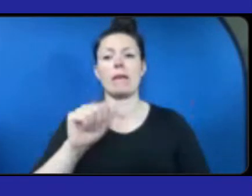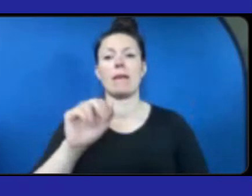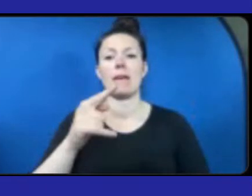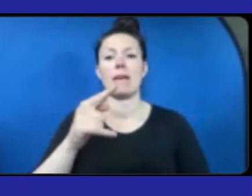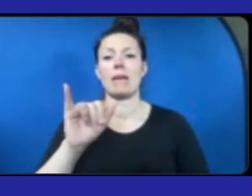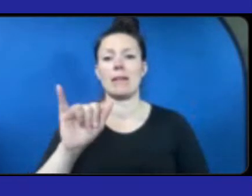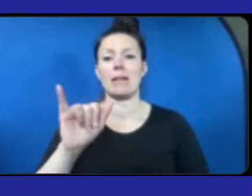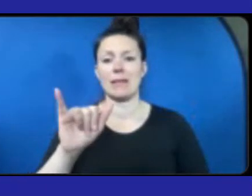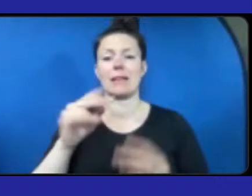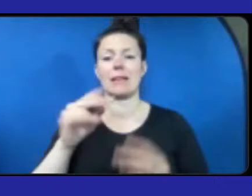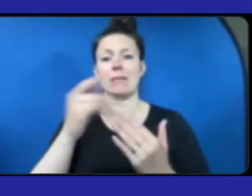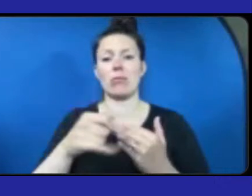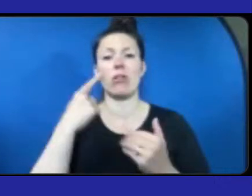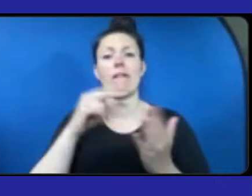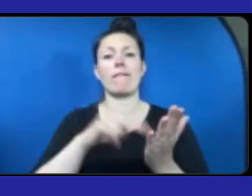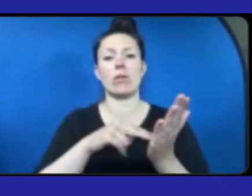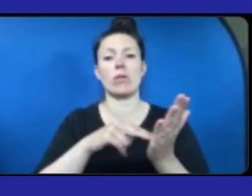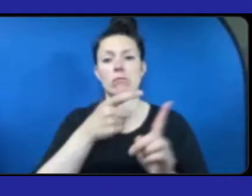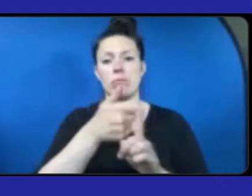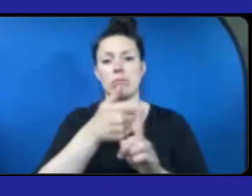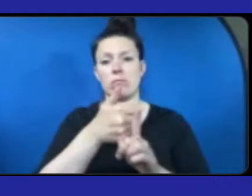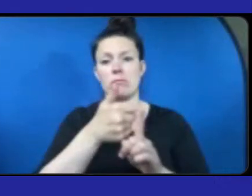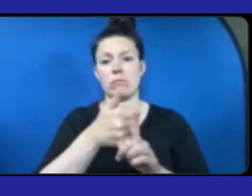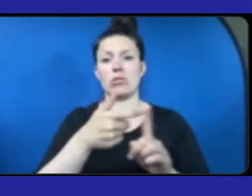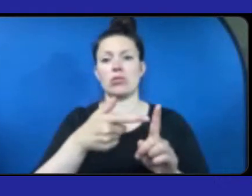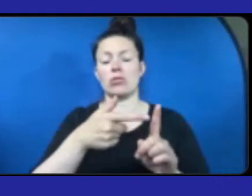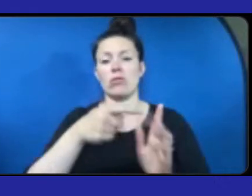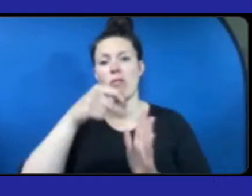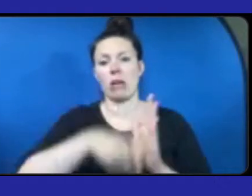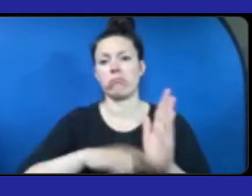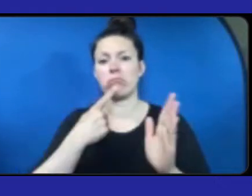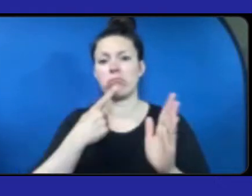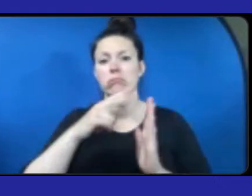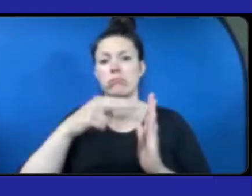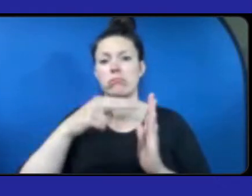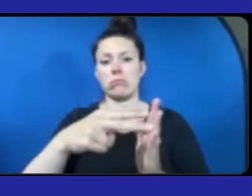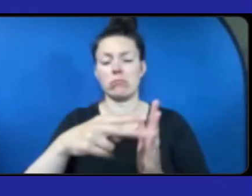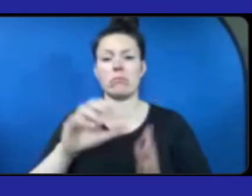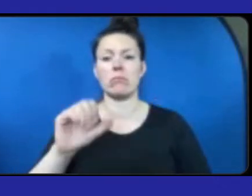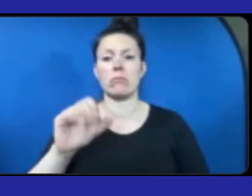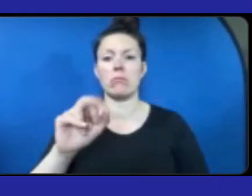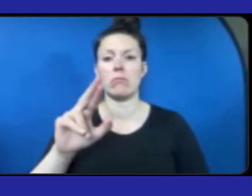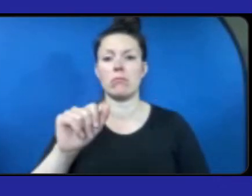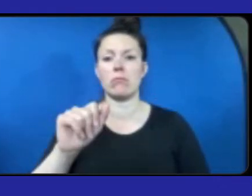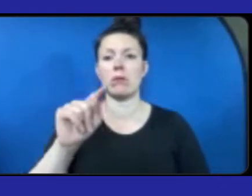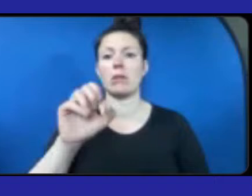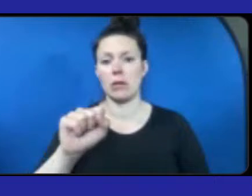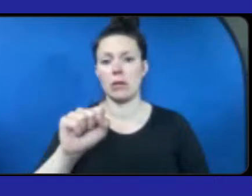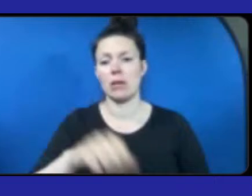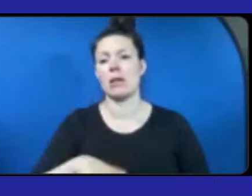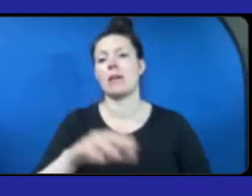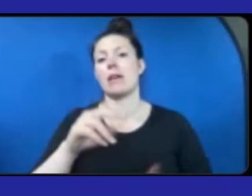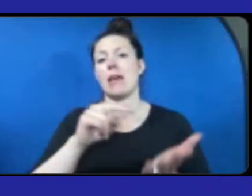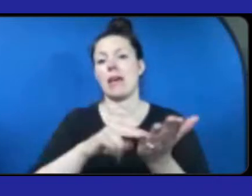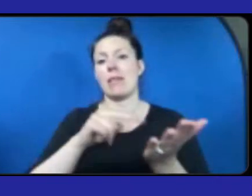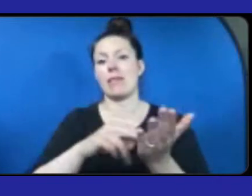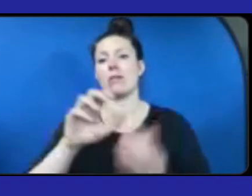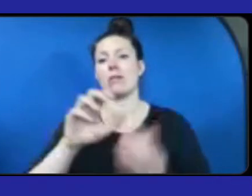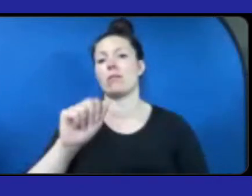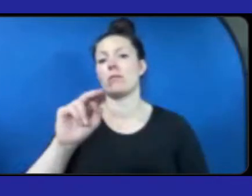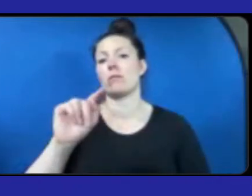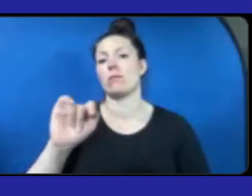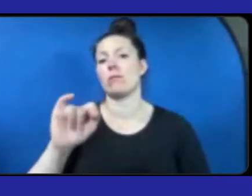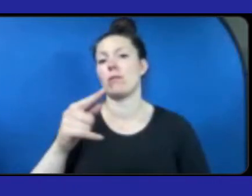for nurses that presents the dramatic reading of Sophocles and the nurse Antigone. And it was